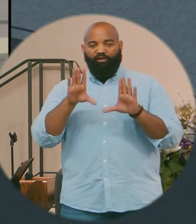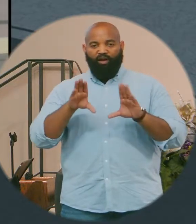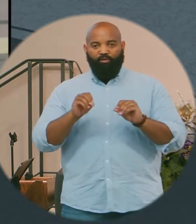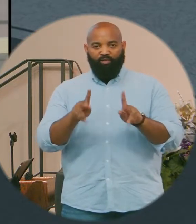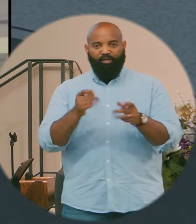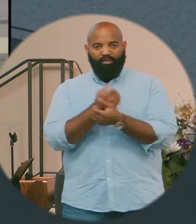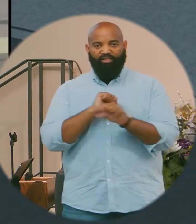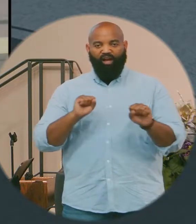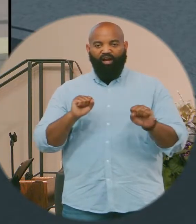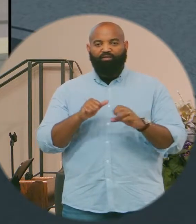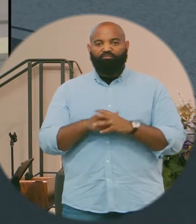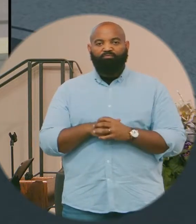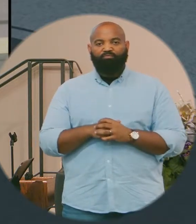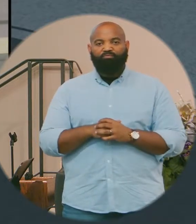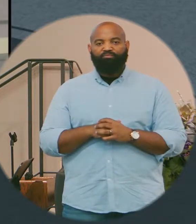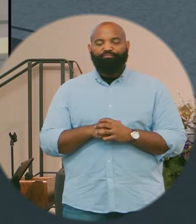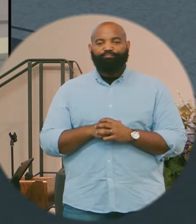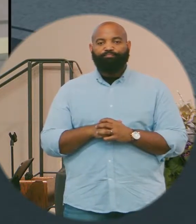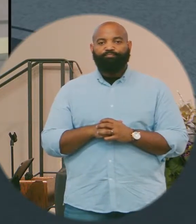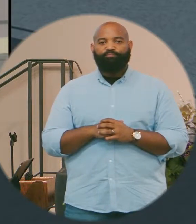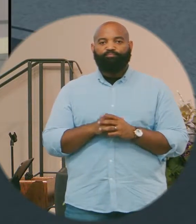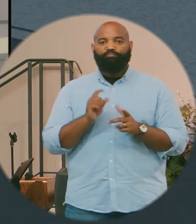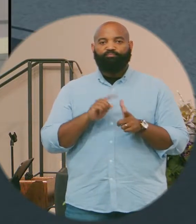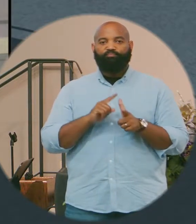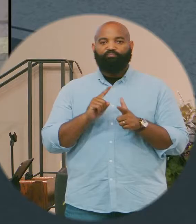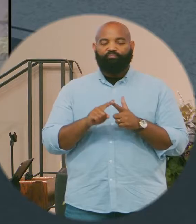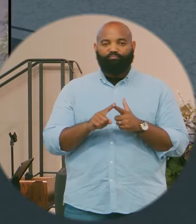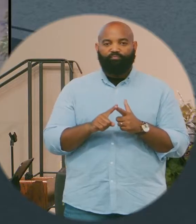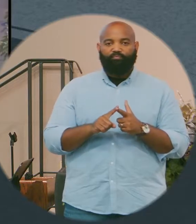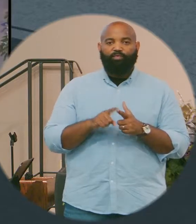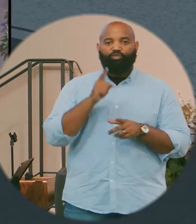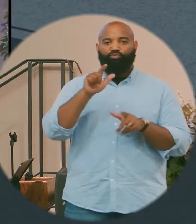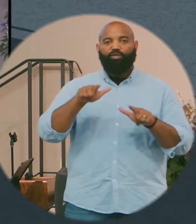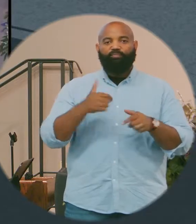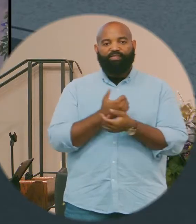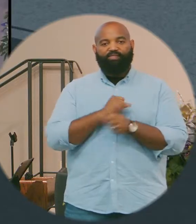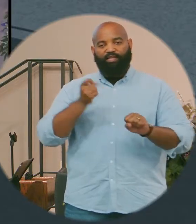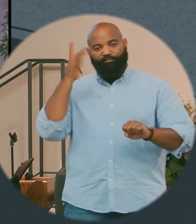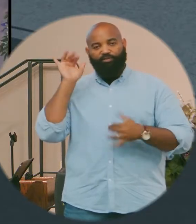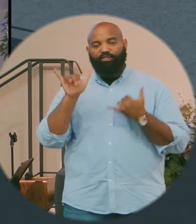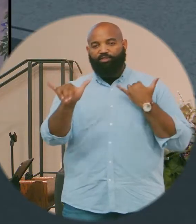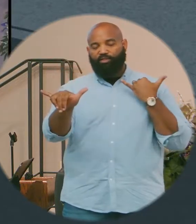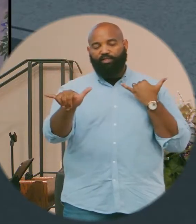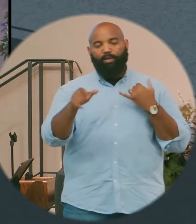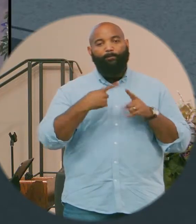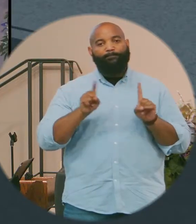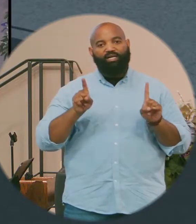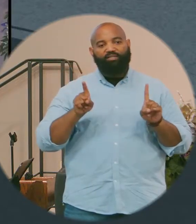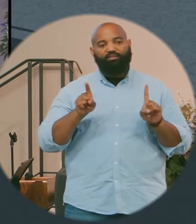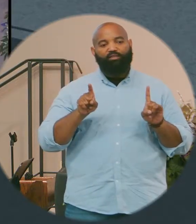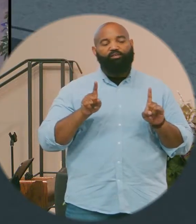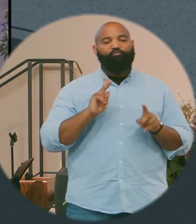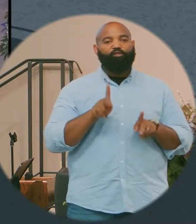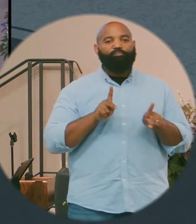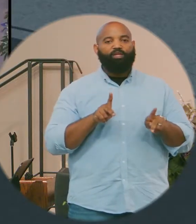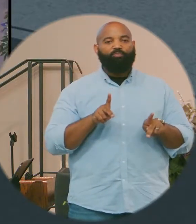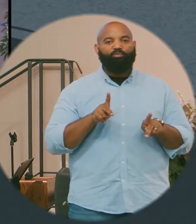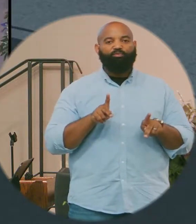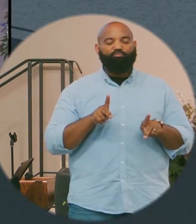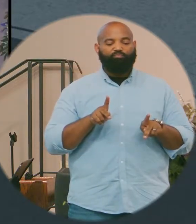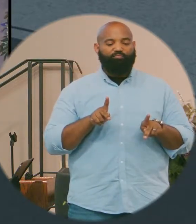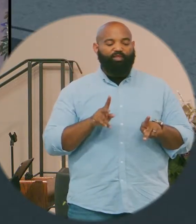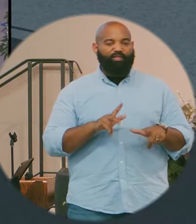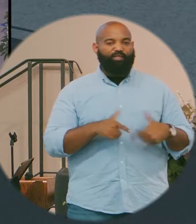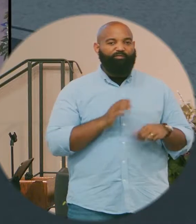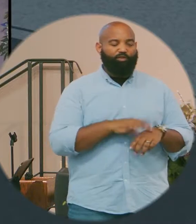you do need to accept him so that the penalty of sin can be erased. But I'm talking about the way of sin